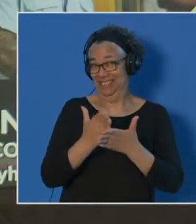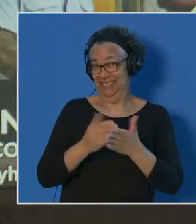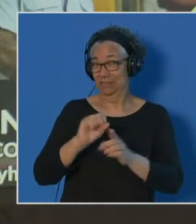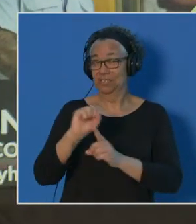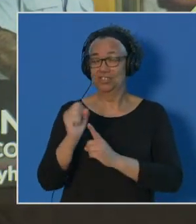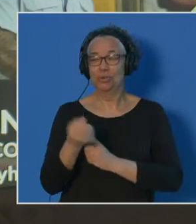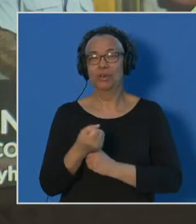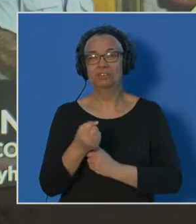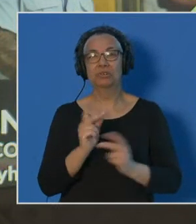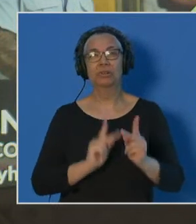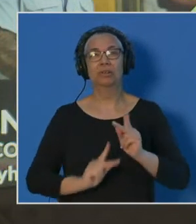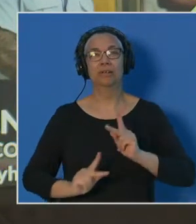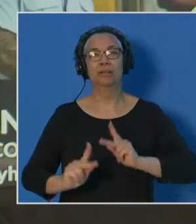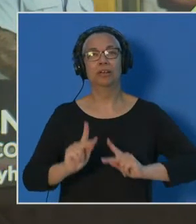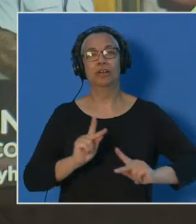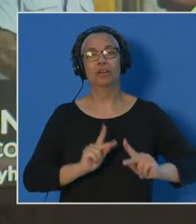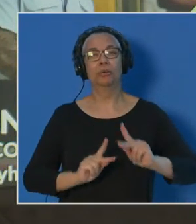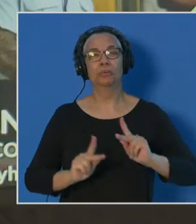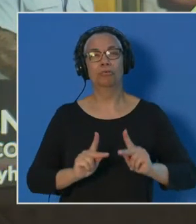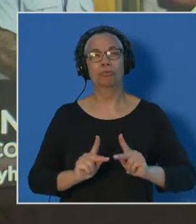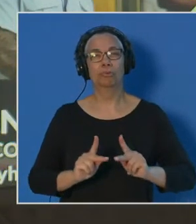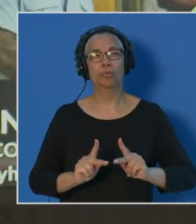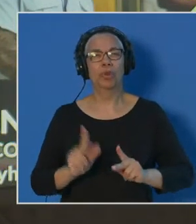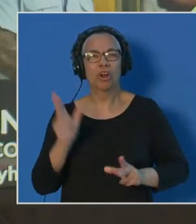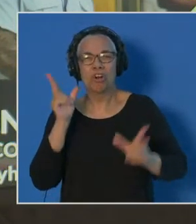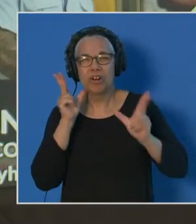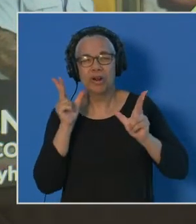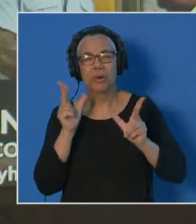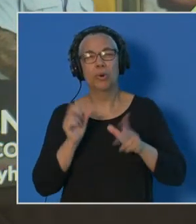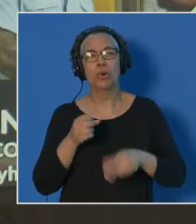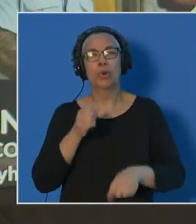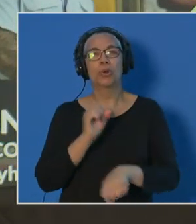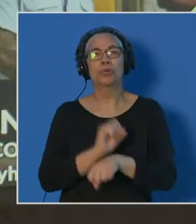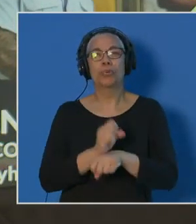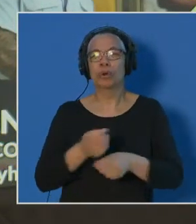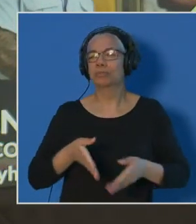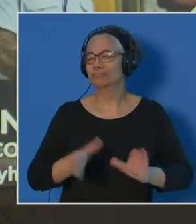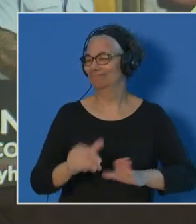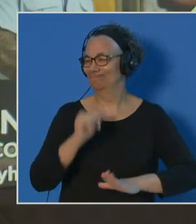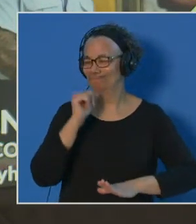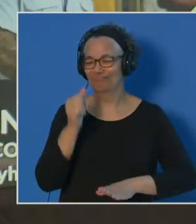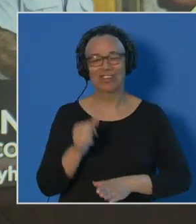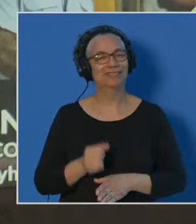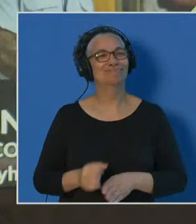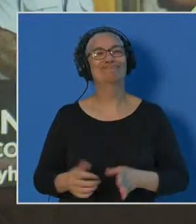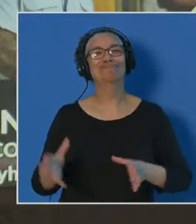reported where persons, where work permits were not renewed, these were cases in some,